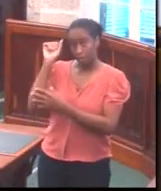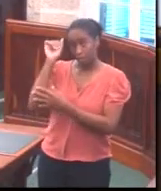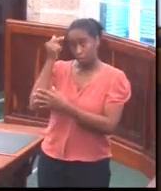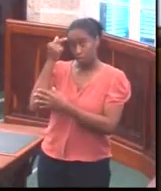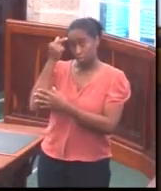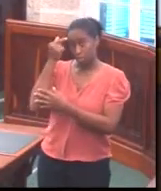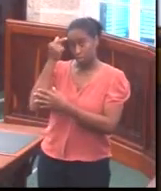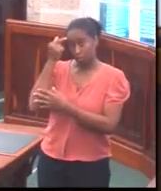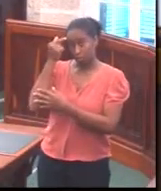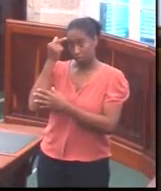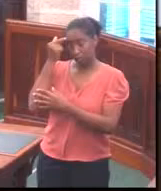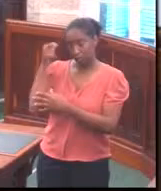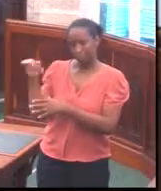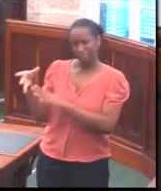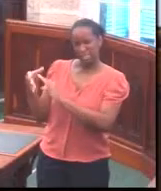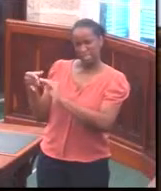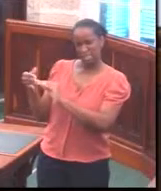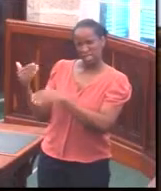it seems that